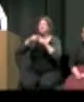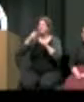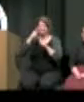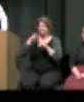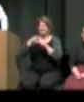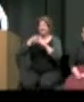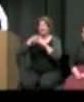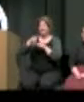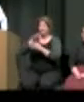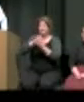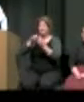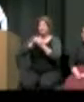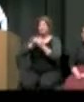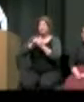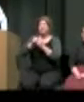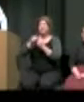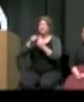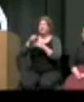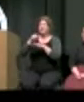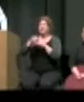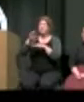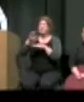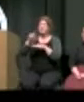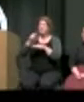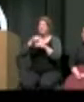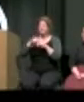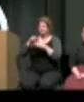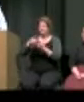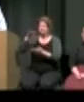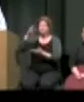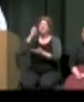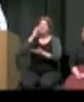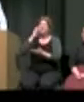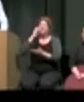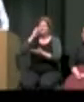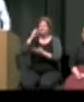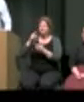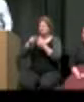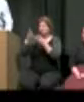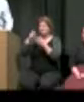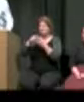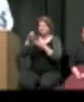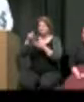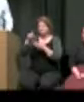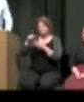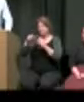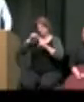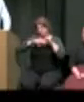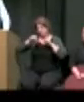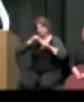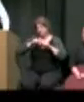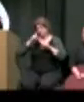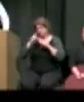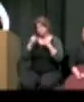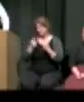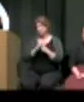this was after it was mixed with Portland, how thick it was. And we are grabbing some samples out of there to test the strength of